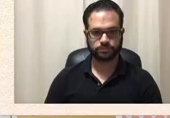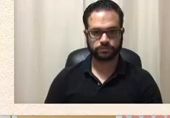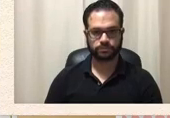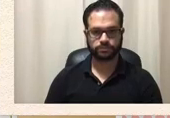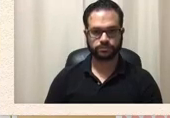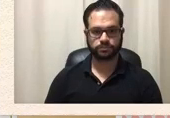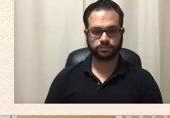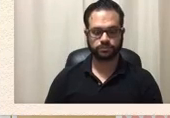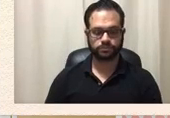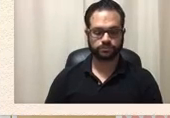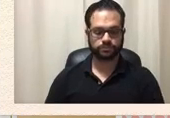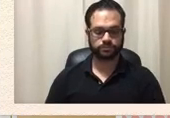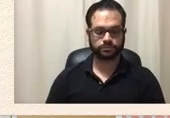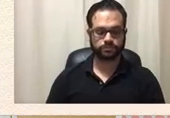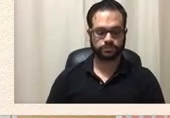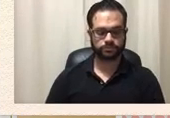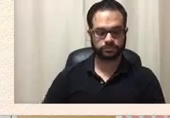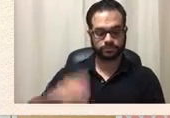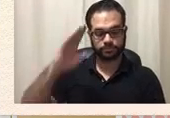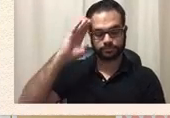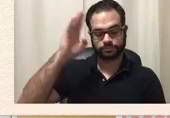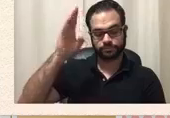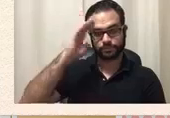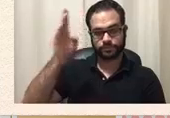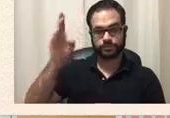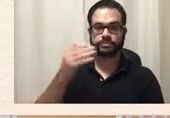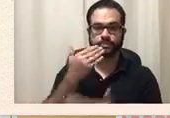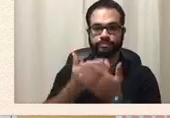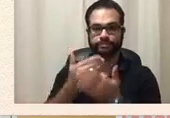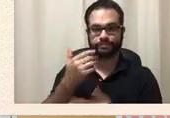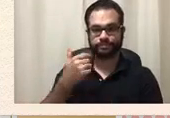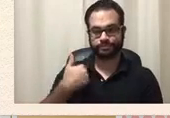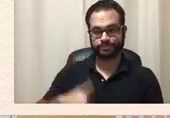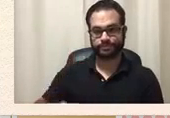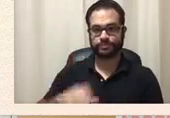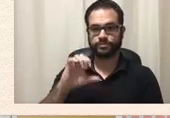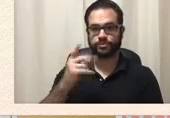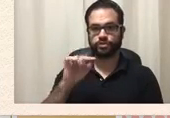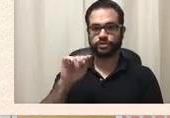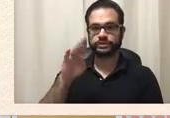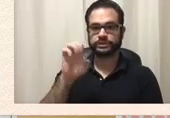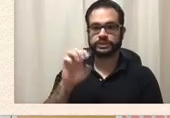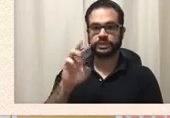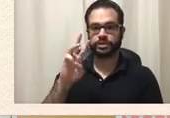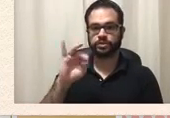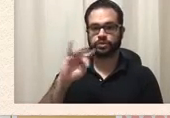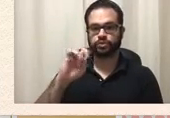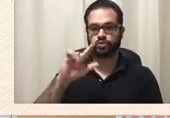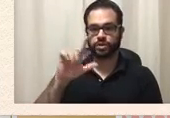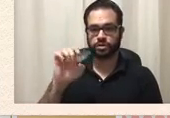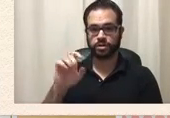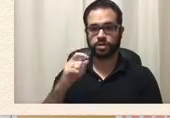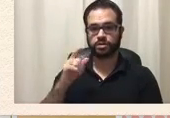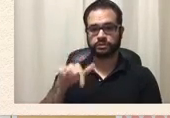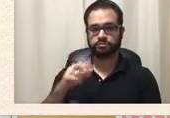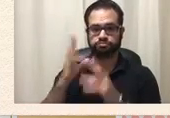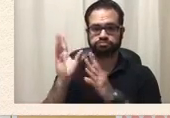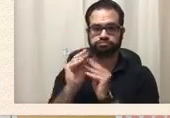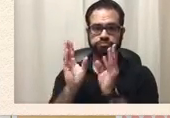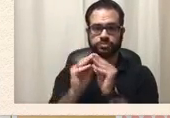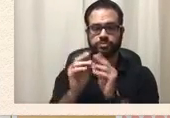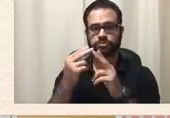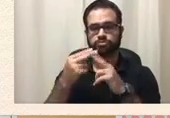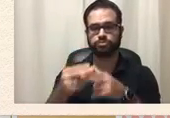Hi, I'm Christine Whittle, and this presentation is called Bridging the Gap for Struggling Readers K to 5.